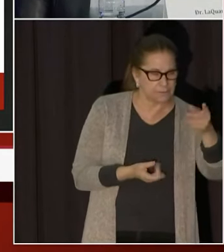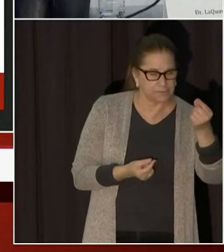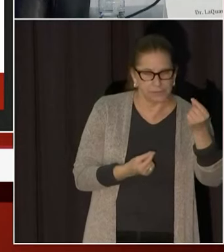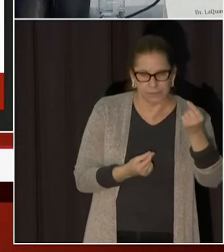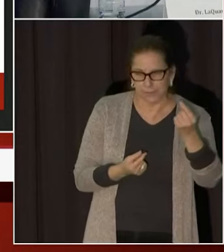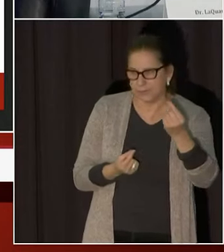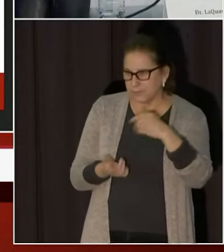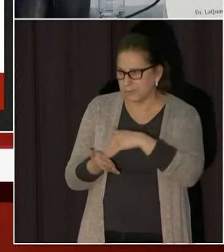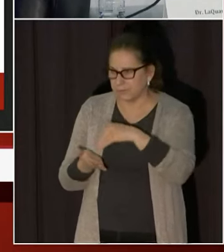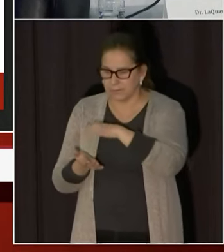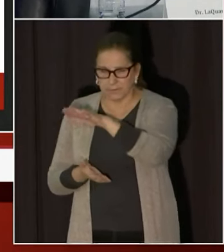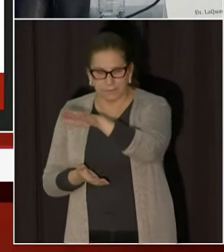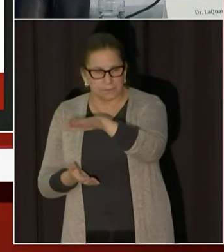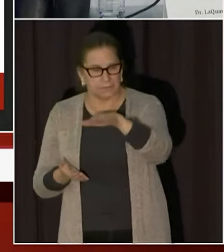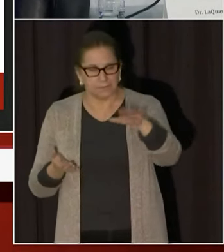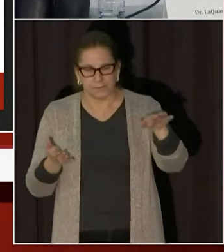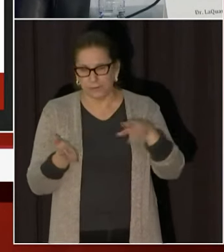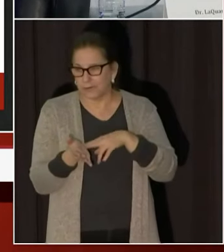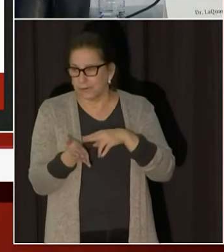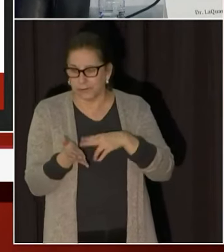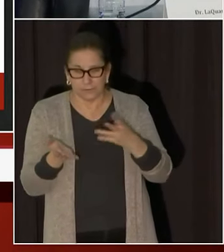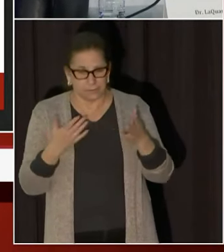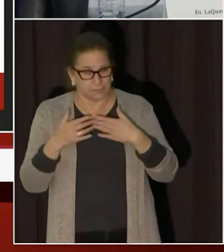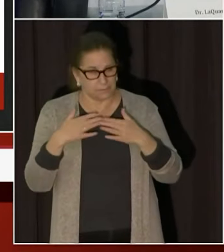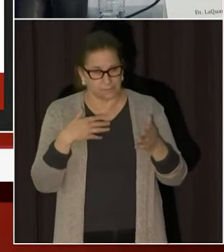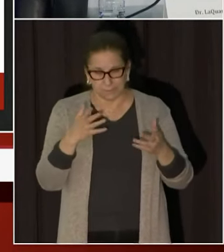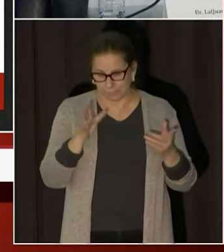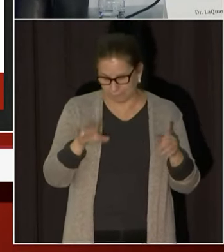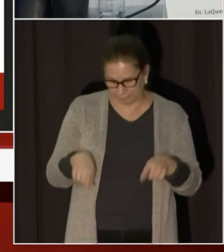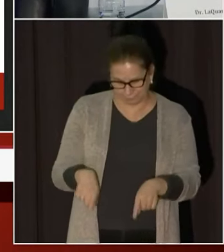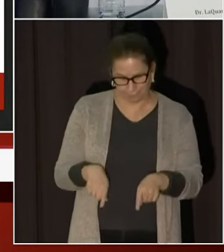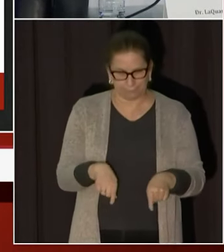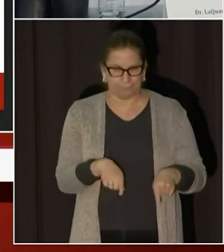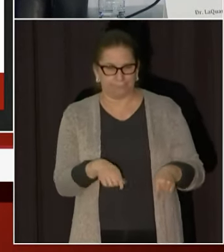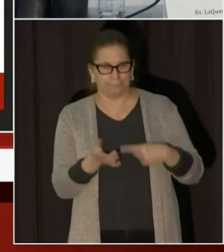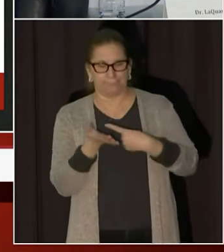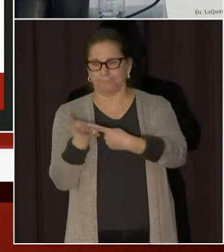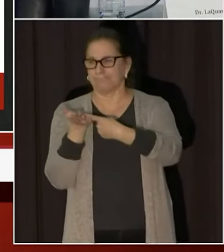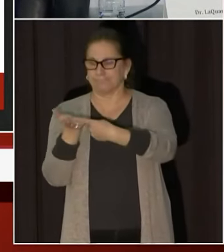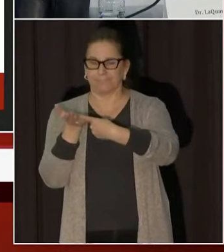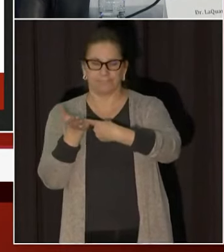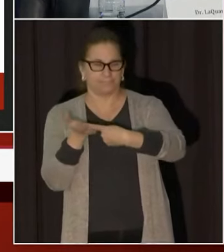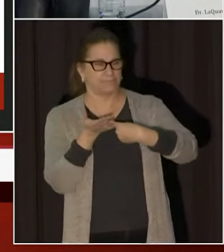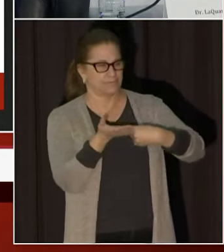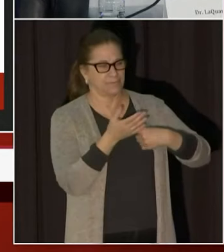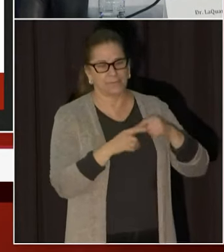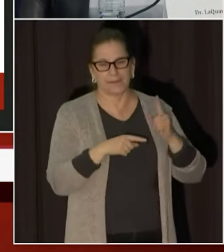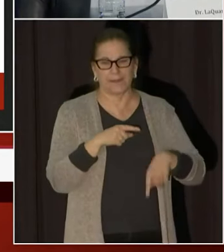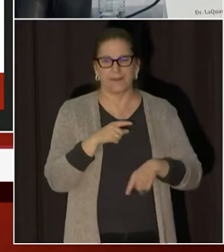they stay well and that you can help them manage through this diagnosis.